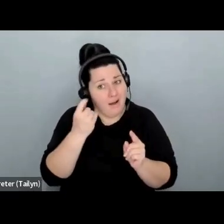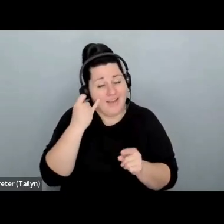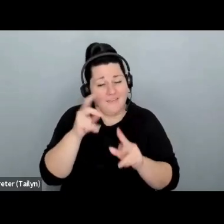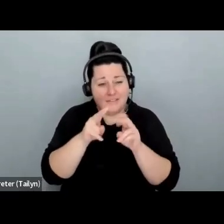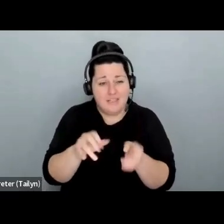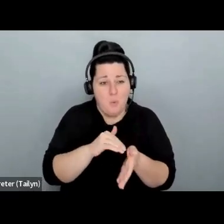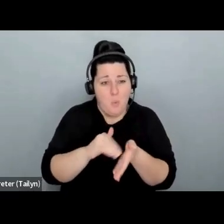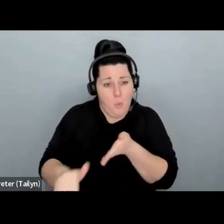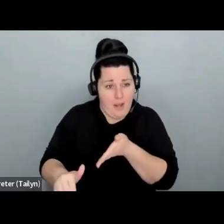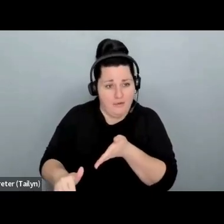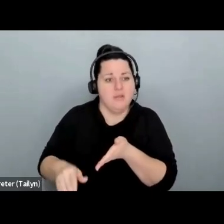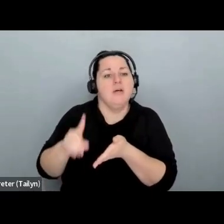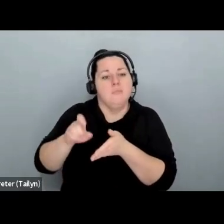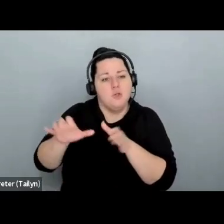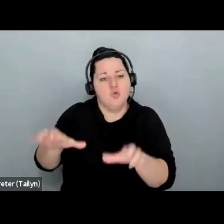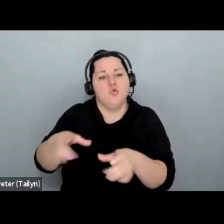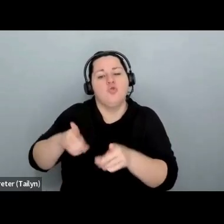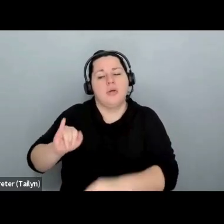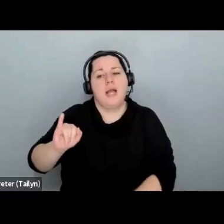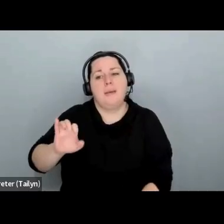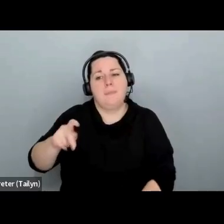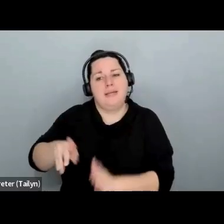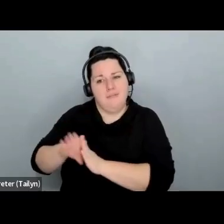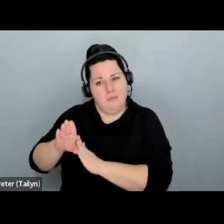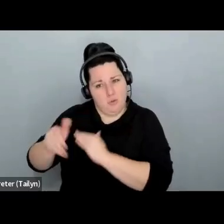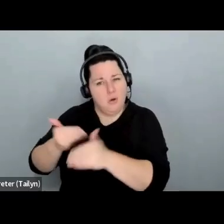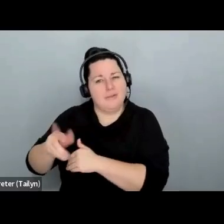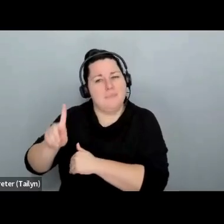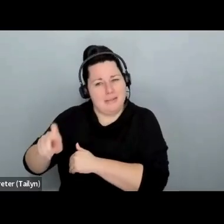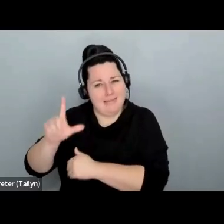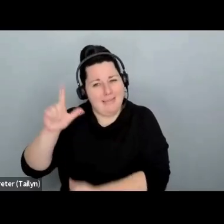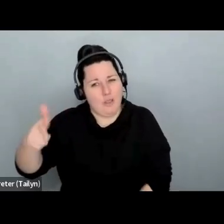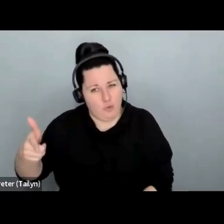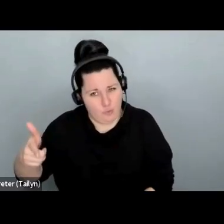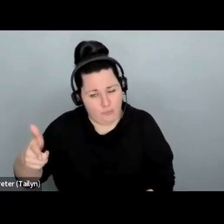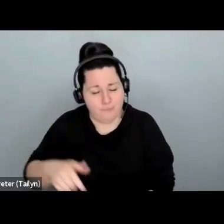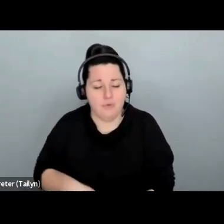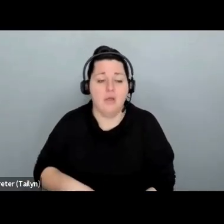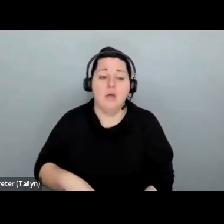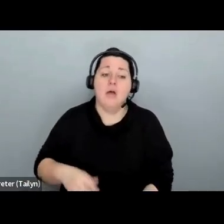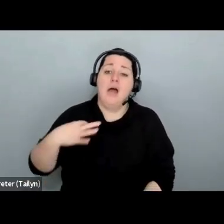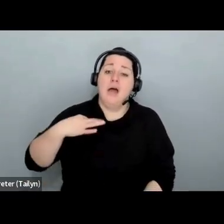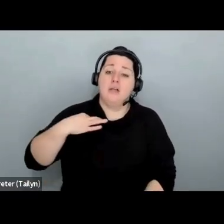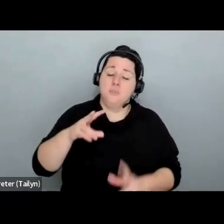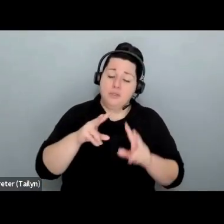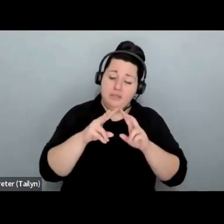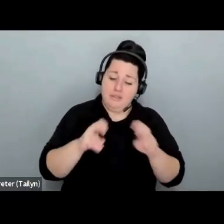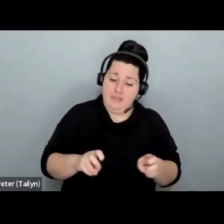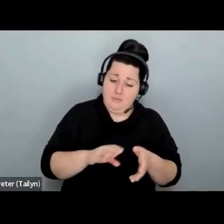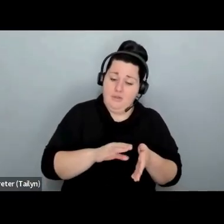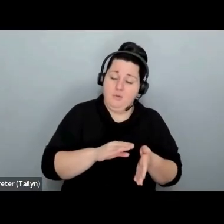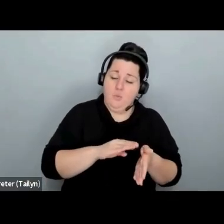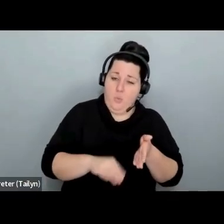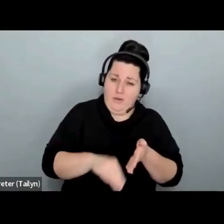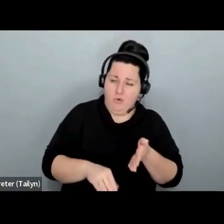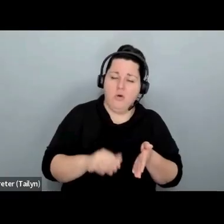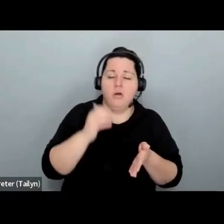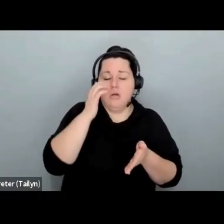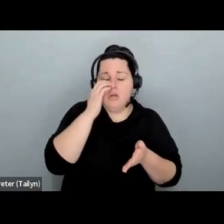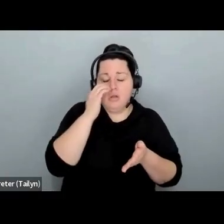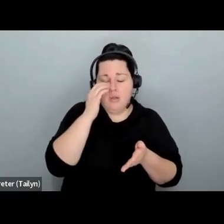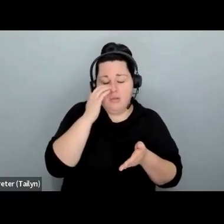conducted during the IEP developmental process. An eligibility assessment waiver is a process that allows